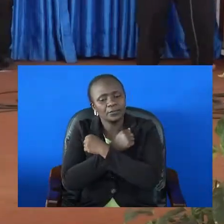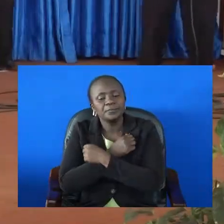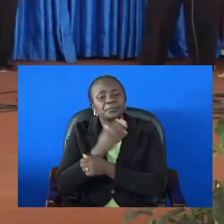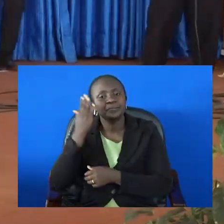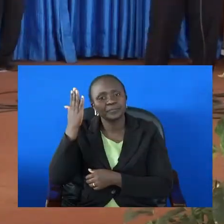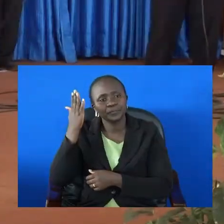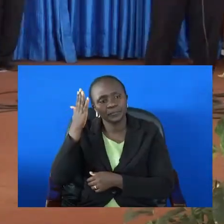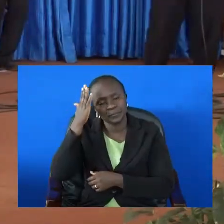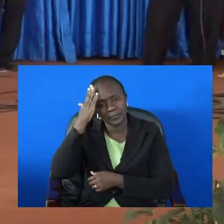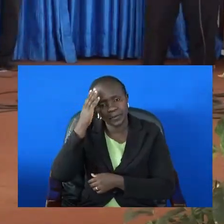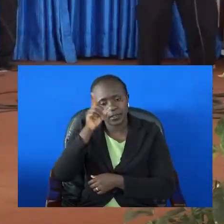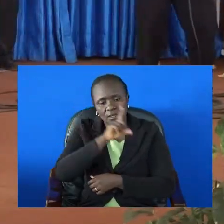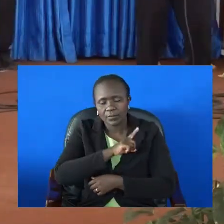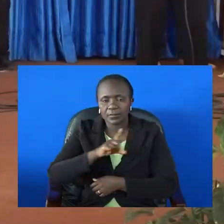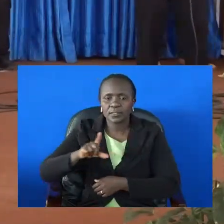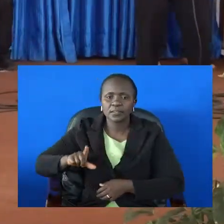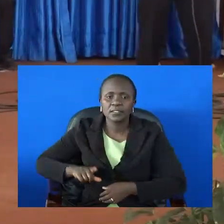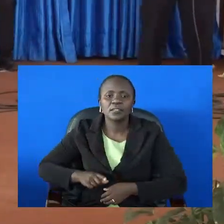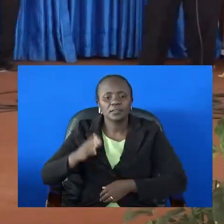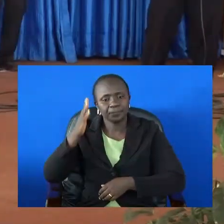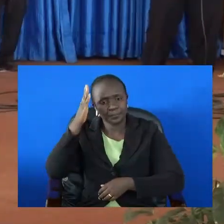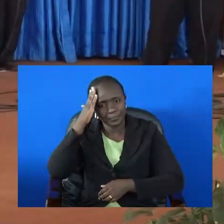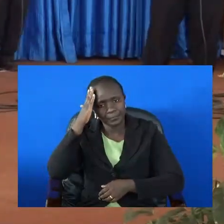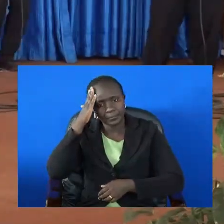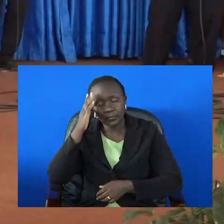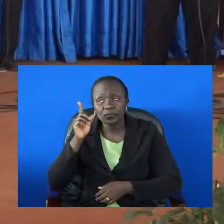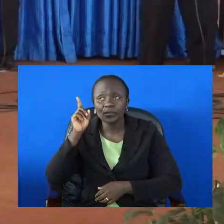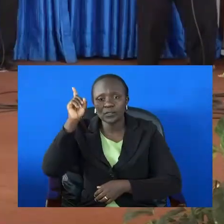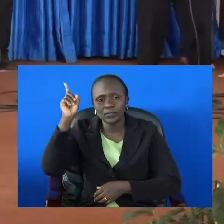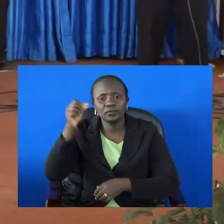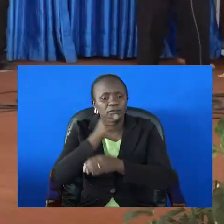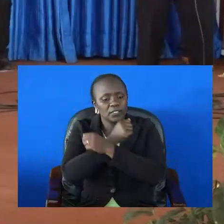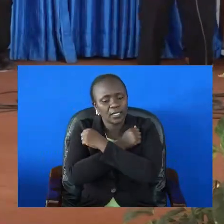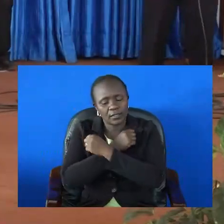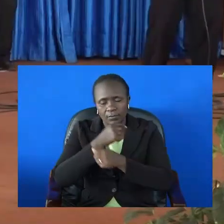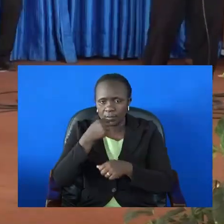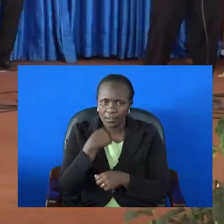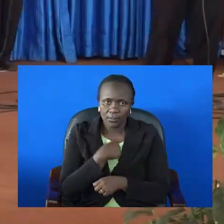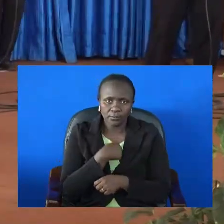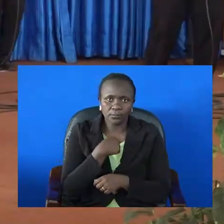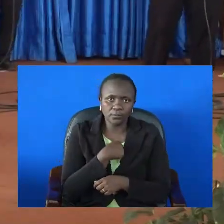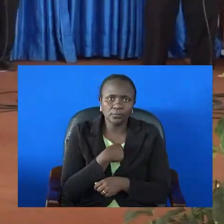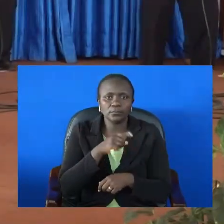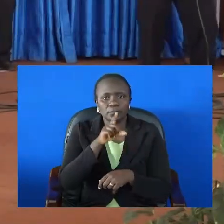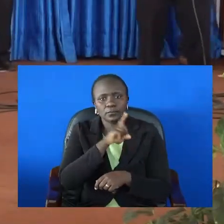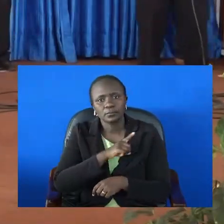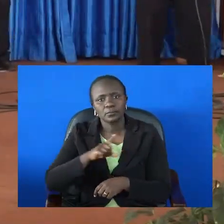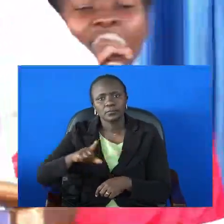Bwana nimetambua unanipenda mimi. Bwana nimetambua unanipenda.